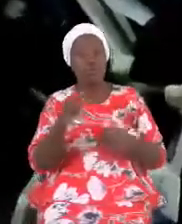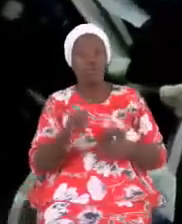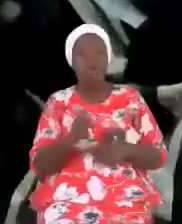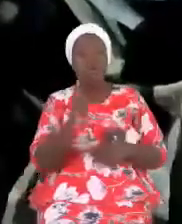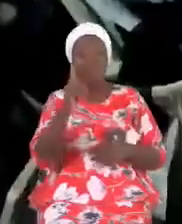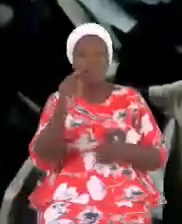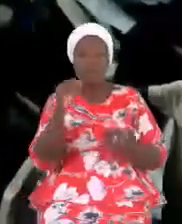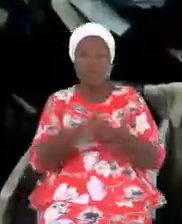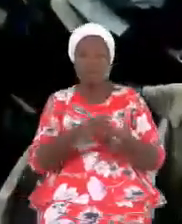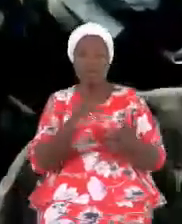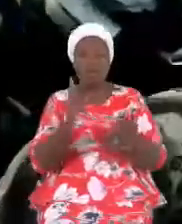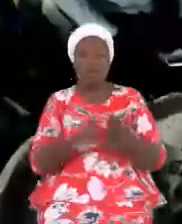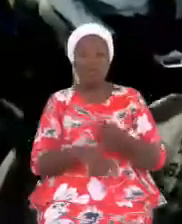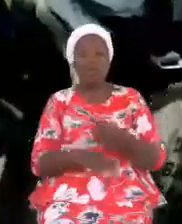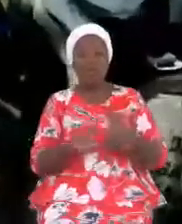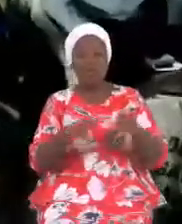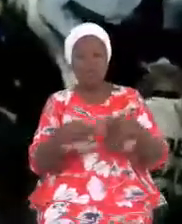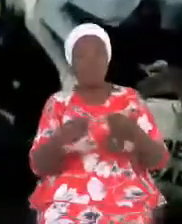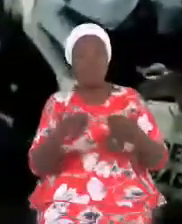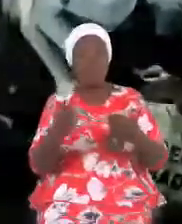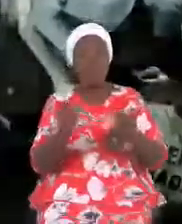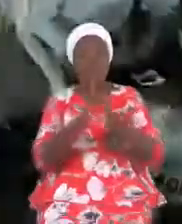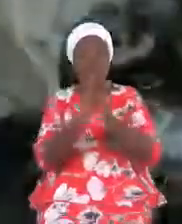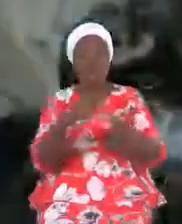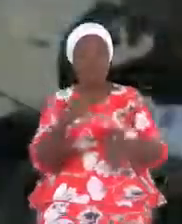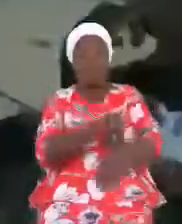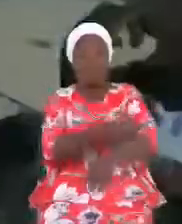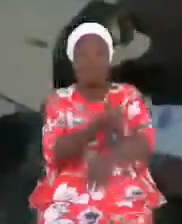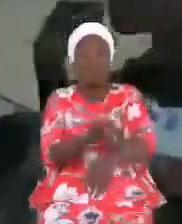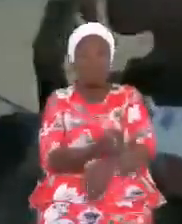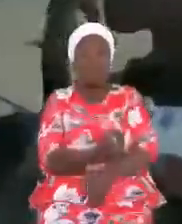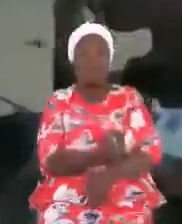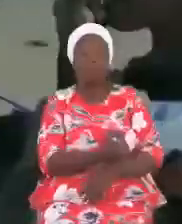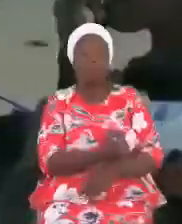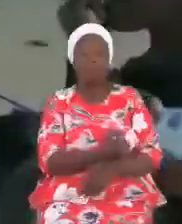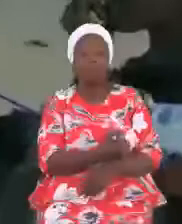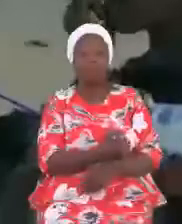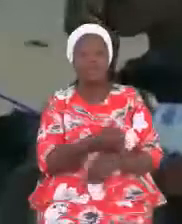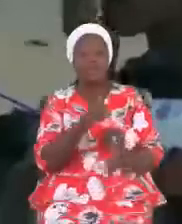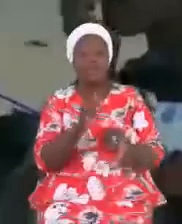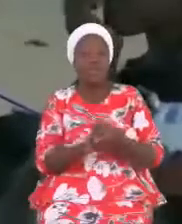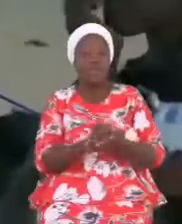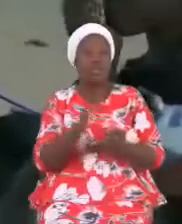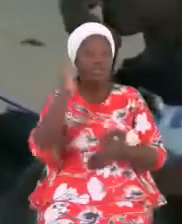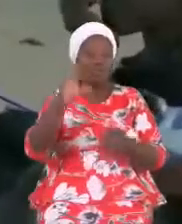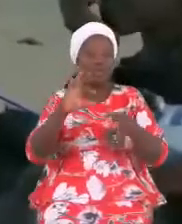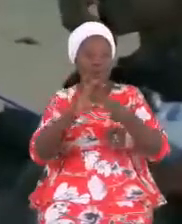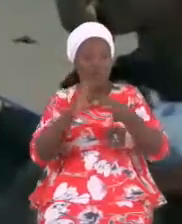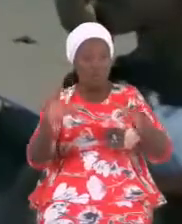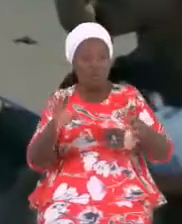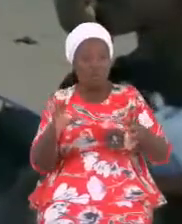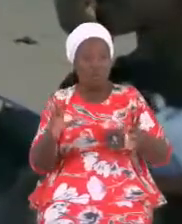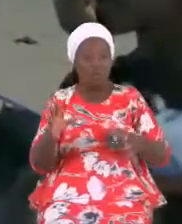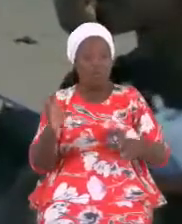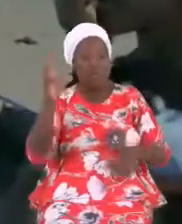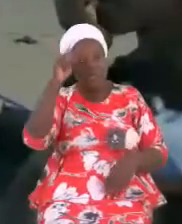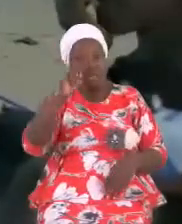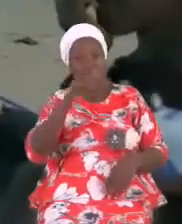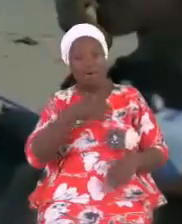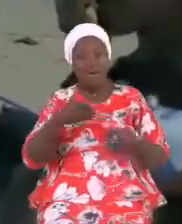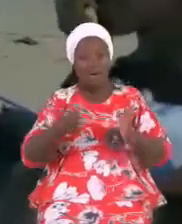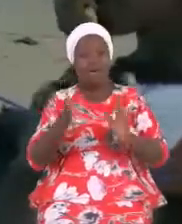to give the prayer of authority that will loose him and let him go.